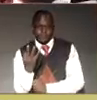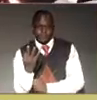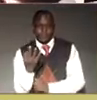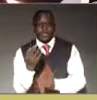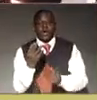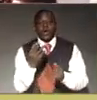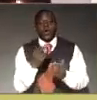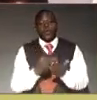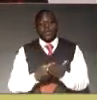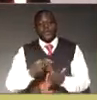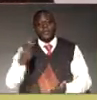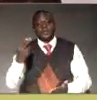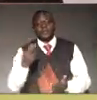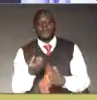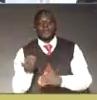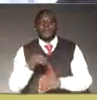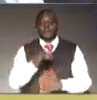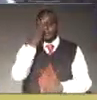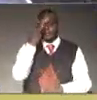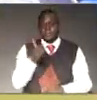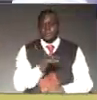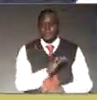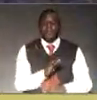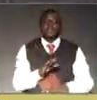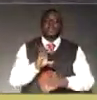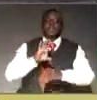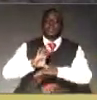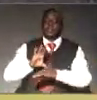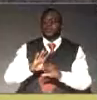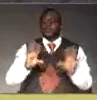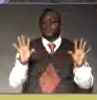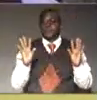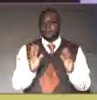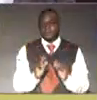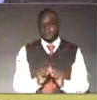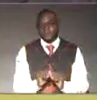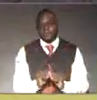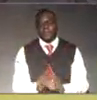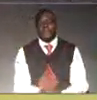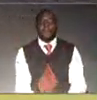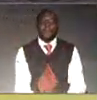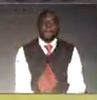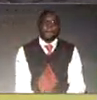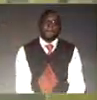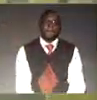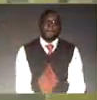holiest days in the Catholic Church. Joseph Buule, UBC, Rubaga Cathedral.